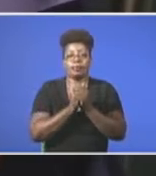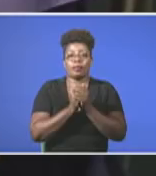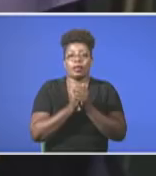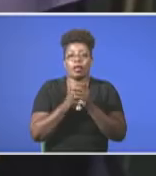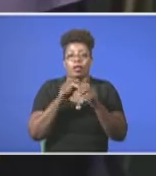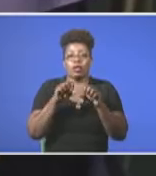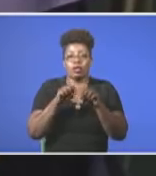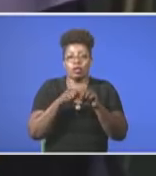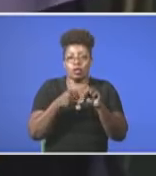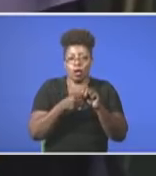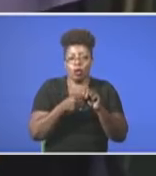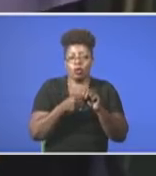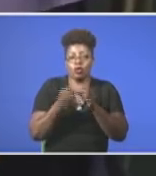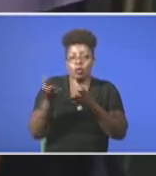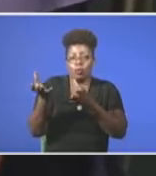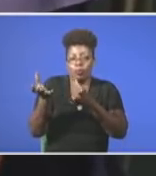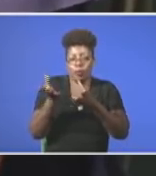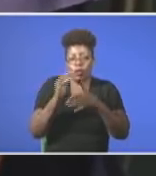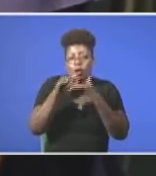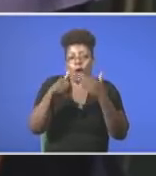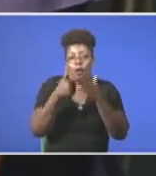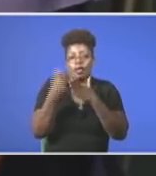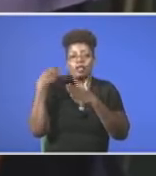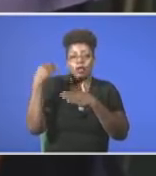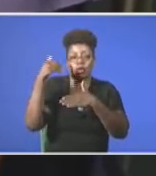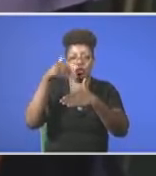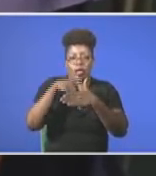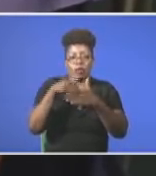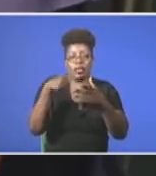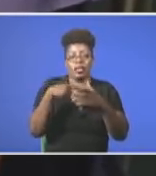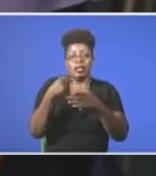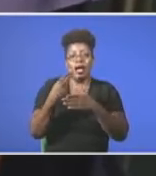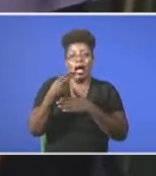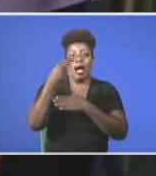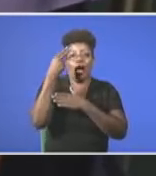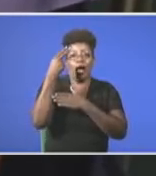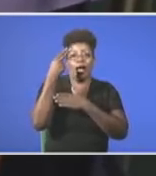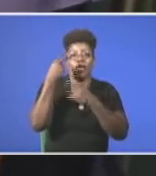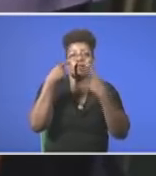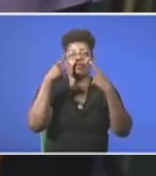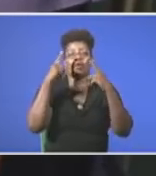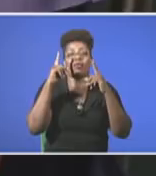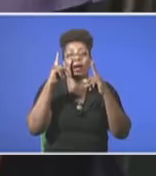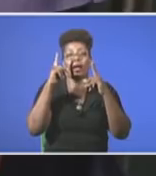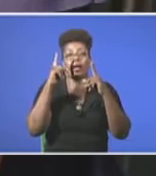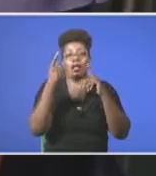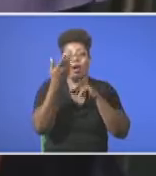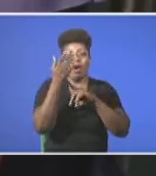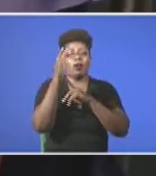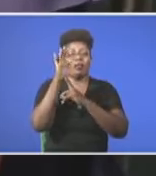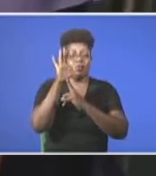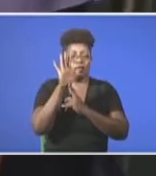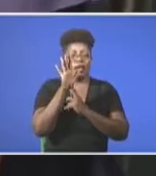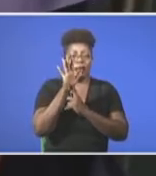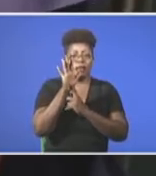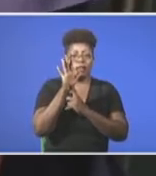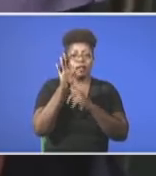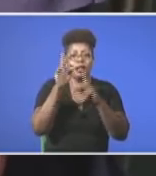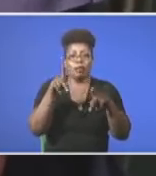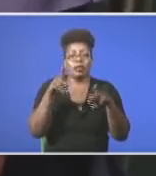order to draw a lot of these coaches in, we had to get some high-profile U.S., Canadian, and European